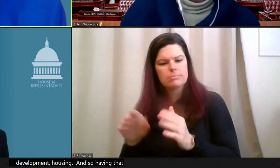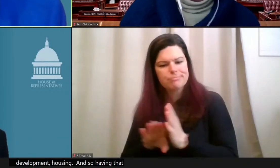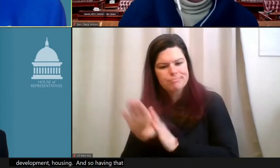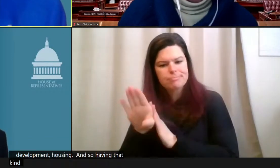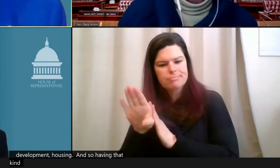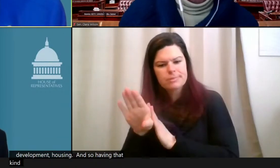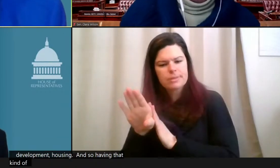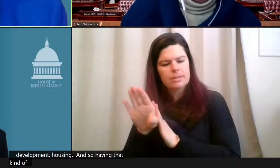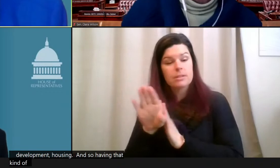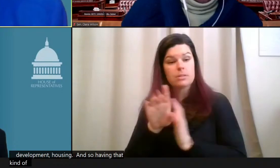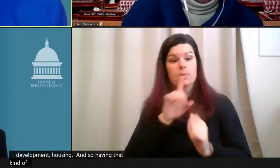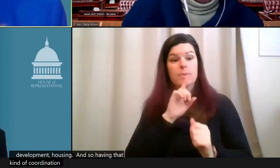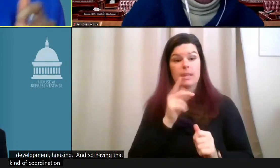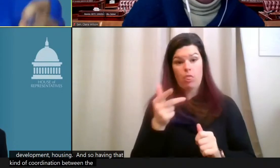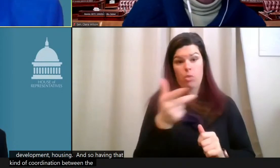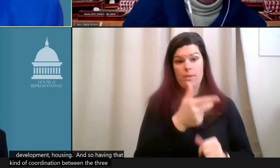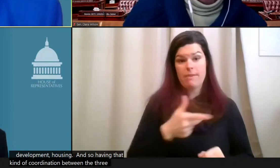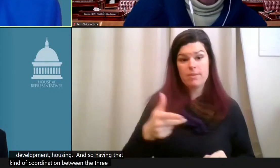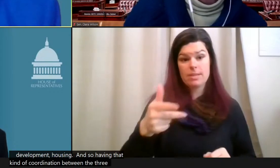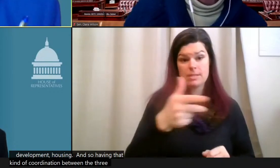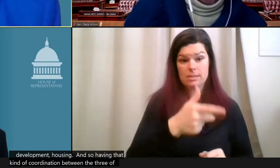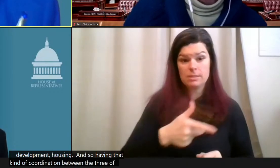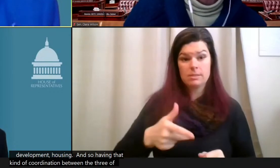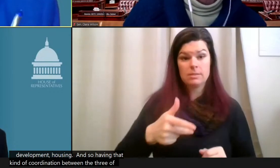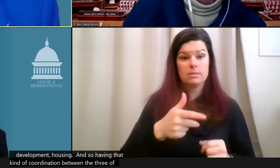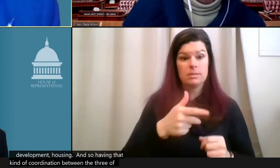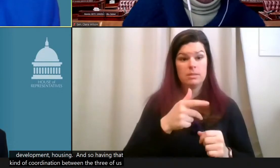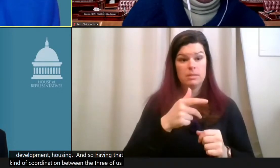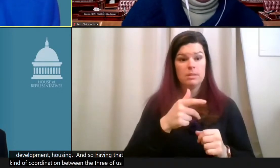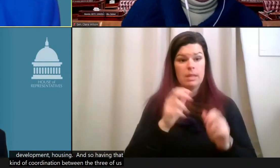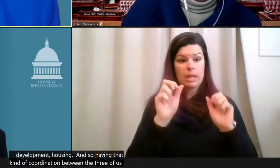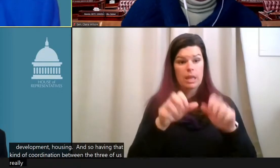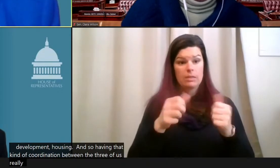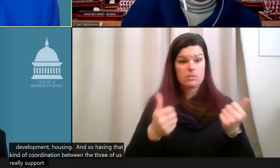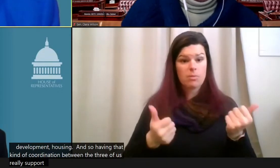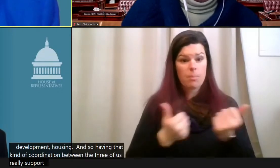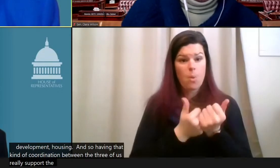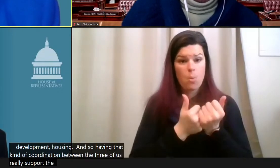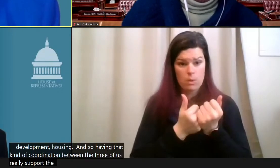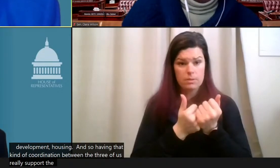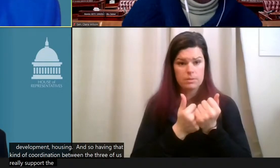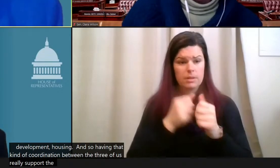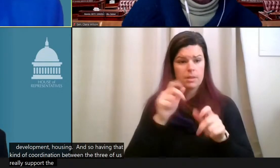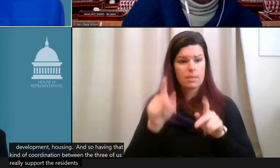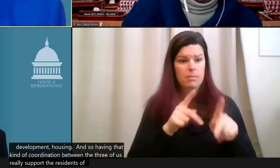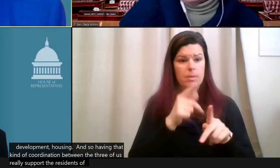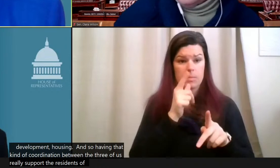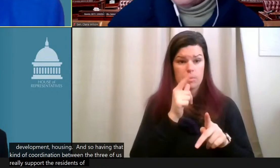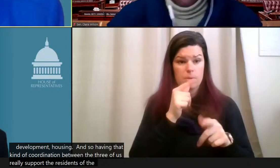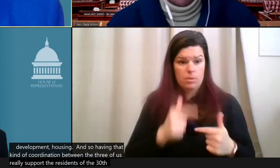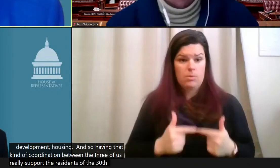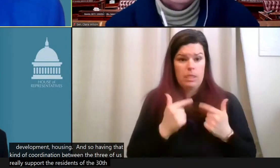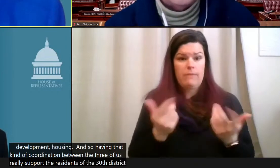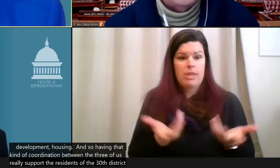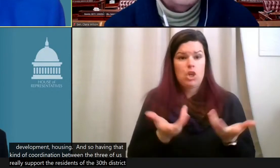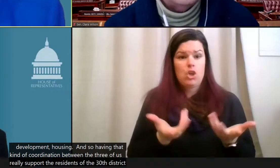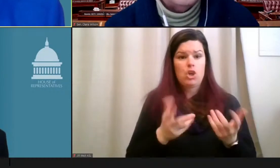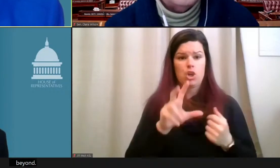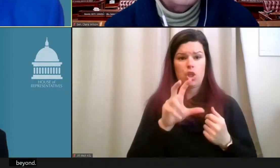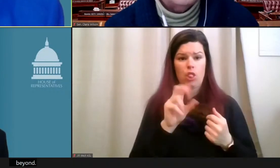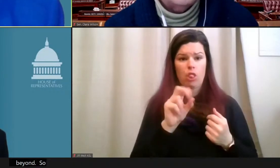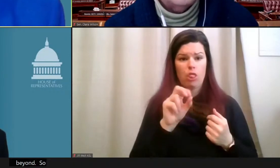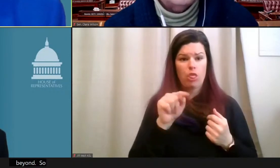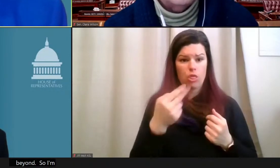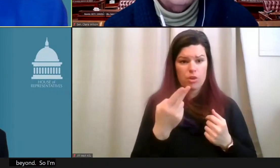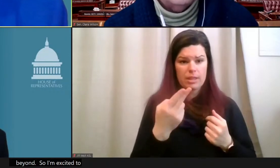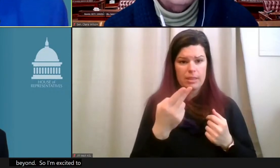coordination between the three of us really support the residents of the 30th district and beyond. And so I'm excited to do the work